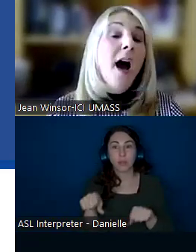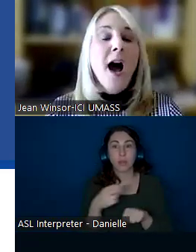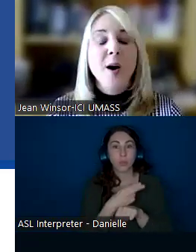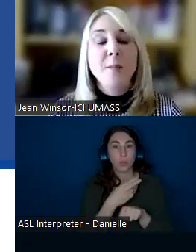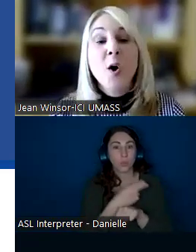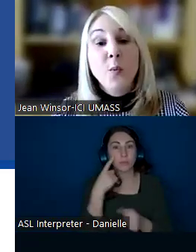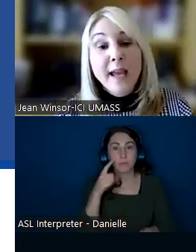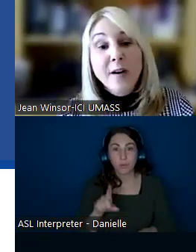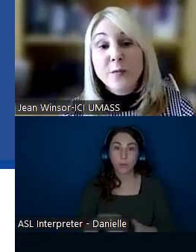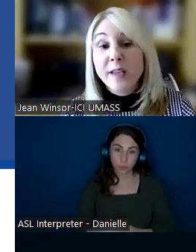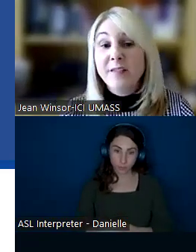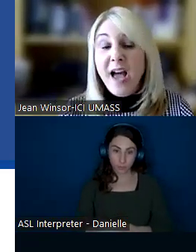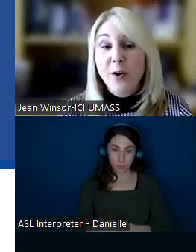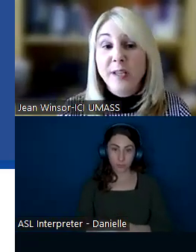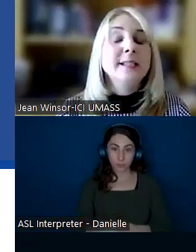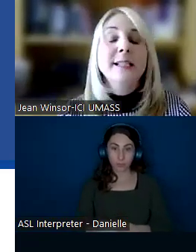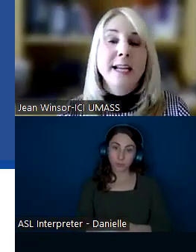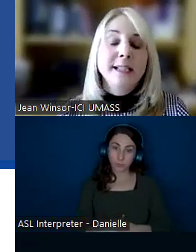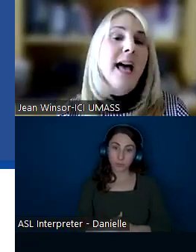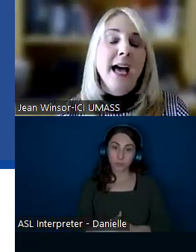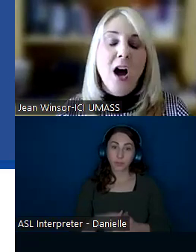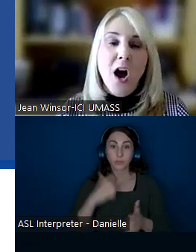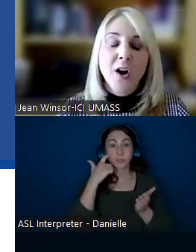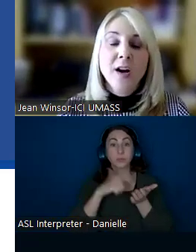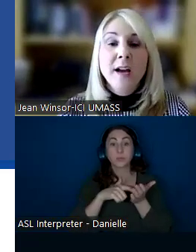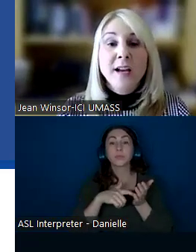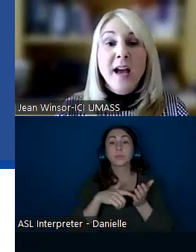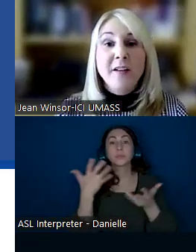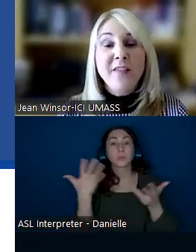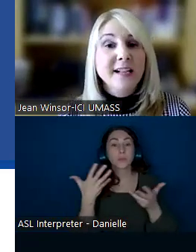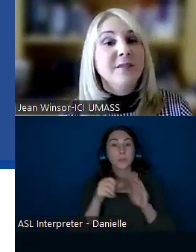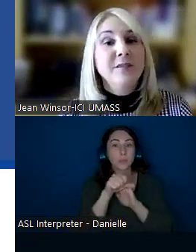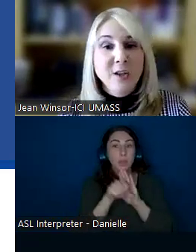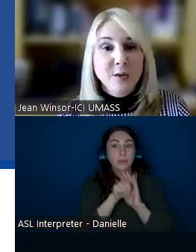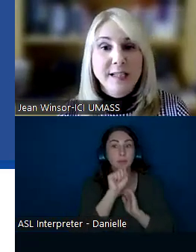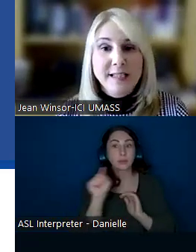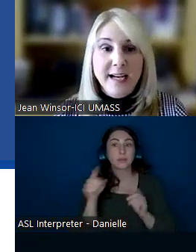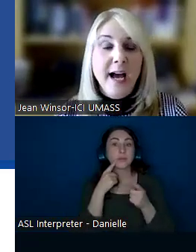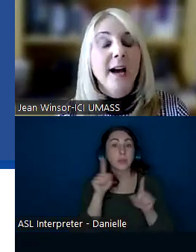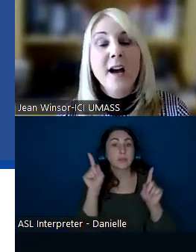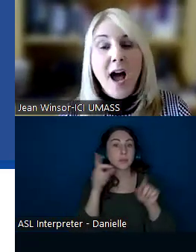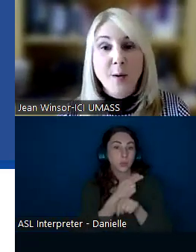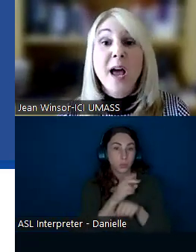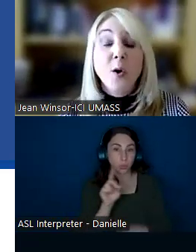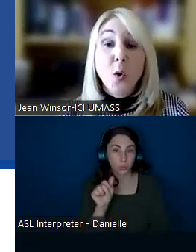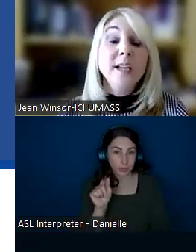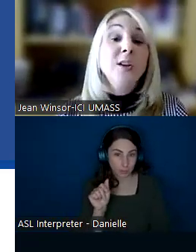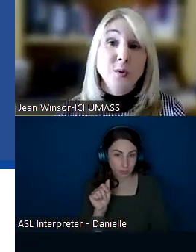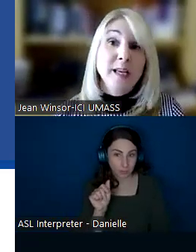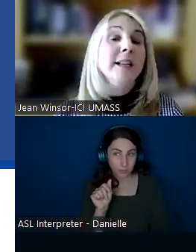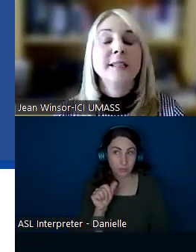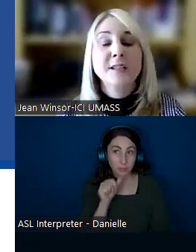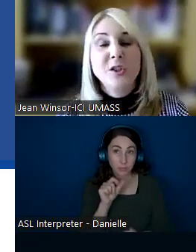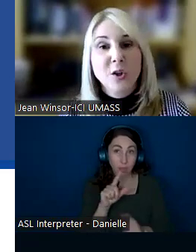data. We have really found that states that are effectively using data not only